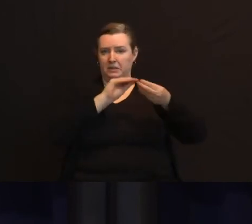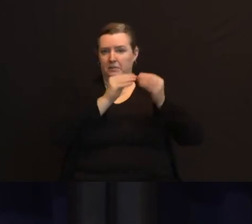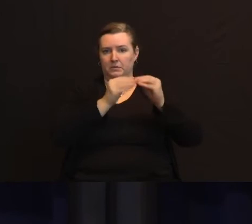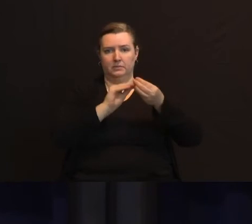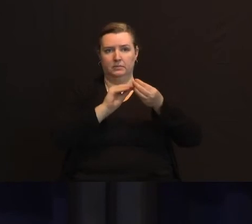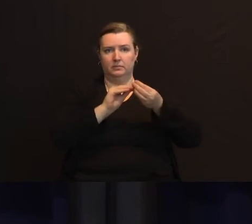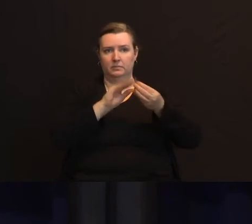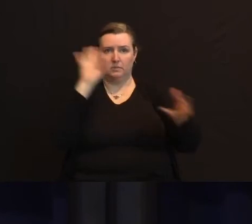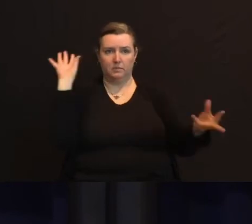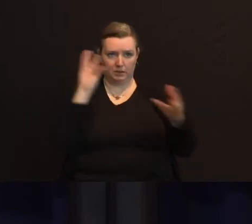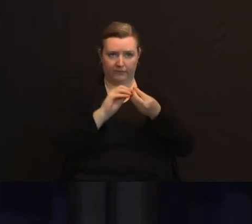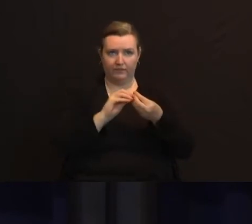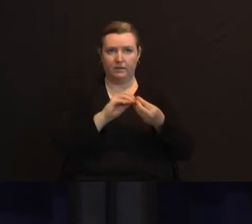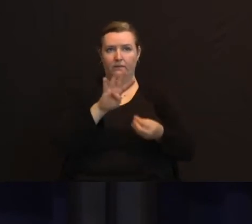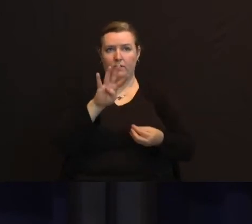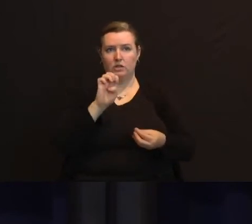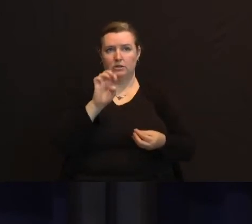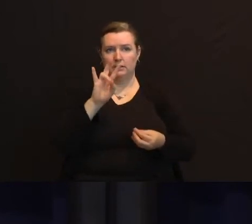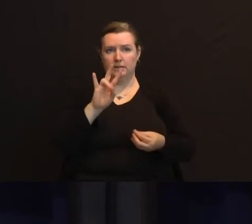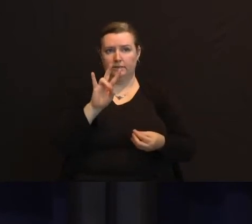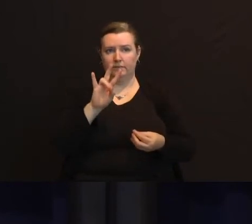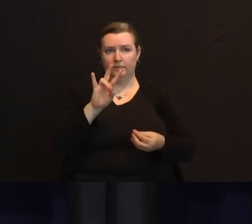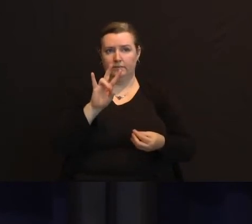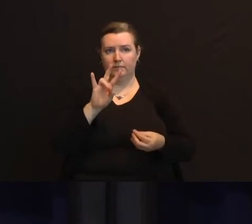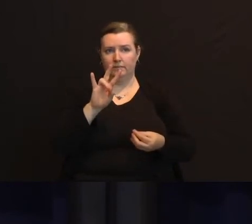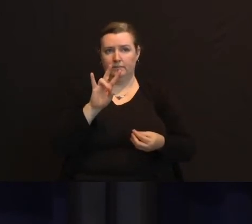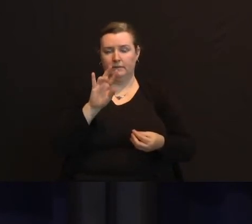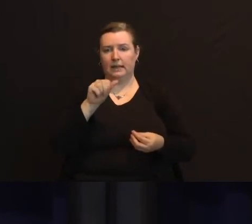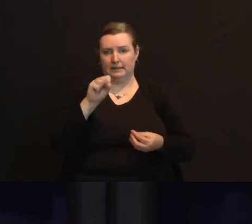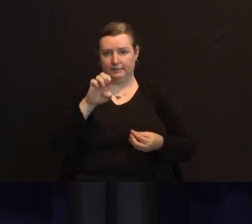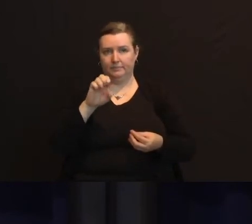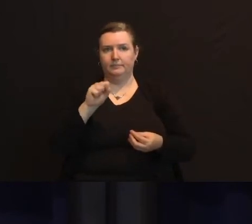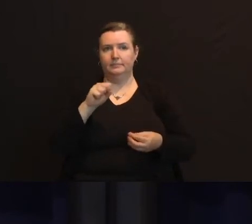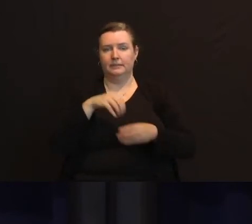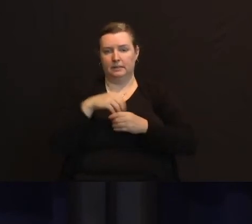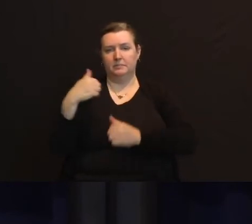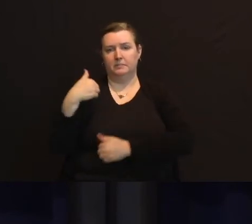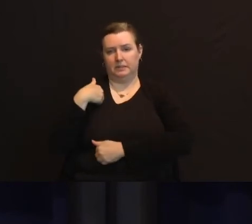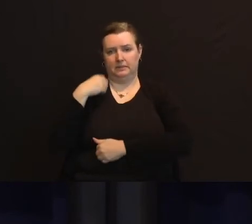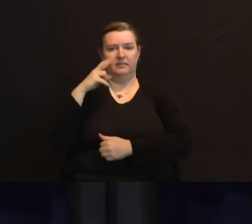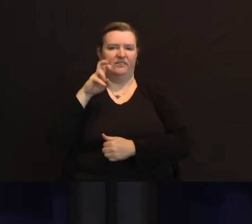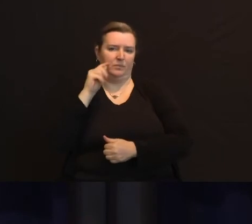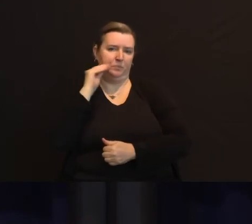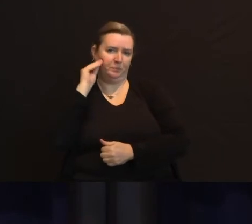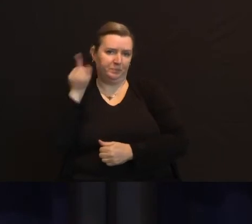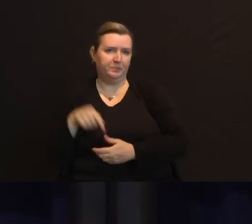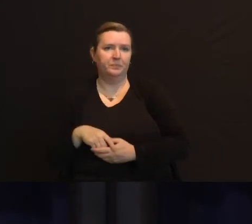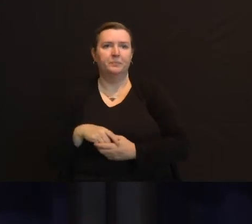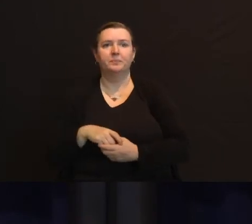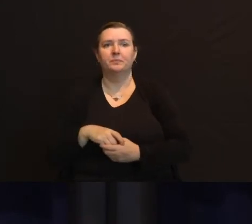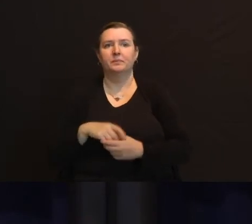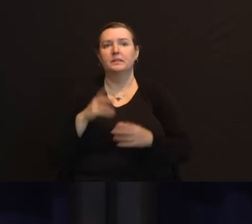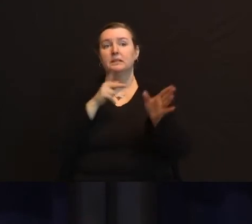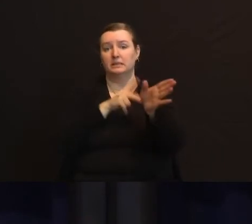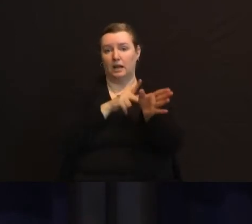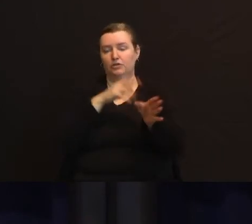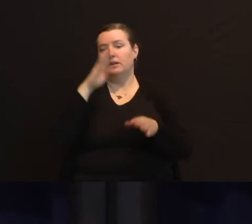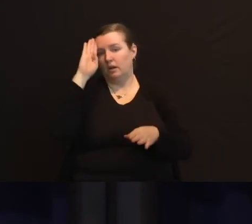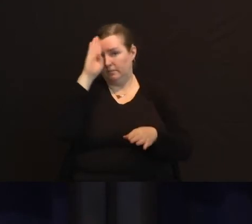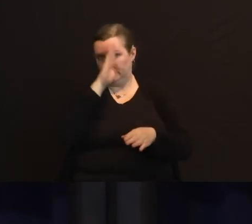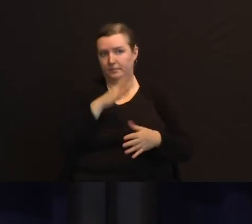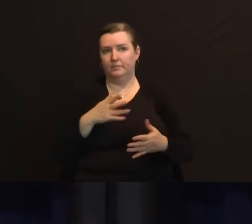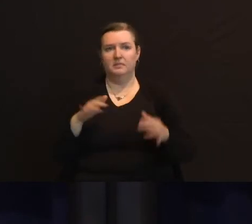of 407 cases among residents across these facilities. At our state psychiatric hospitals, the numbers have also remained the